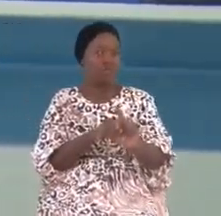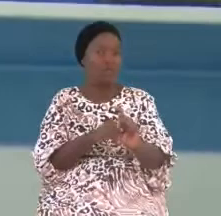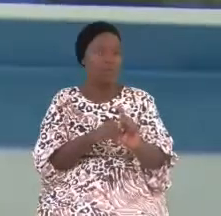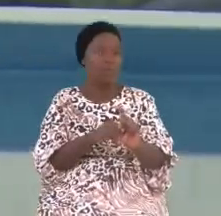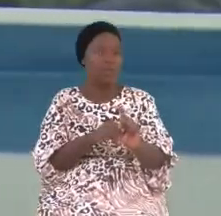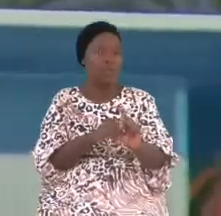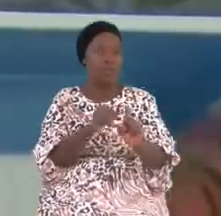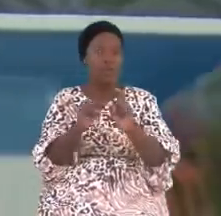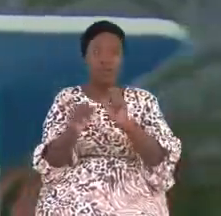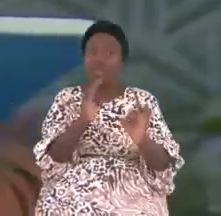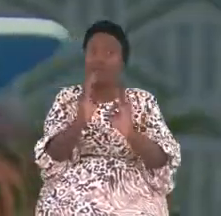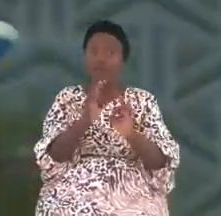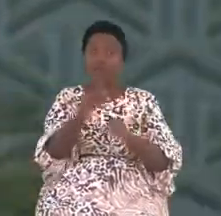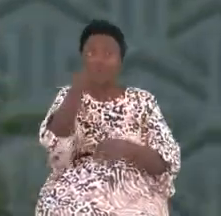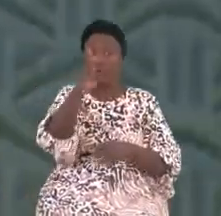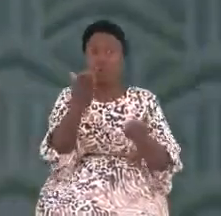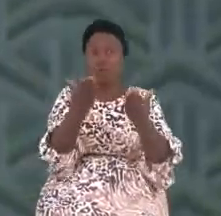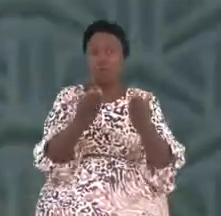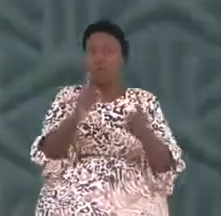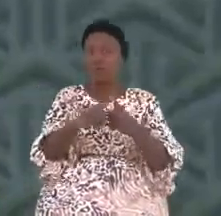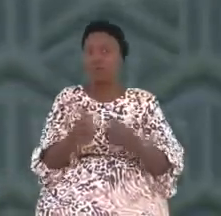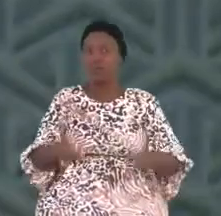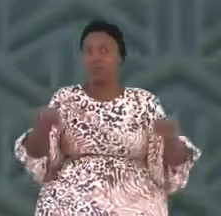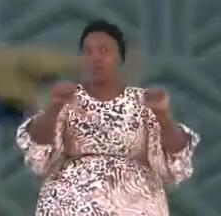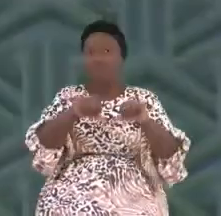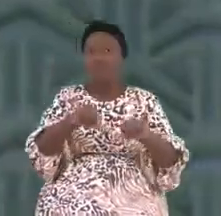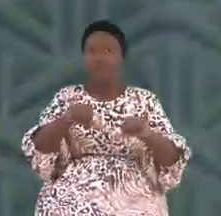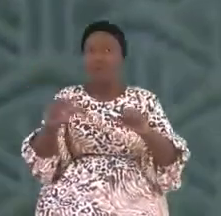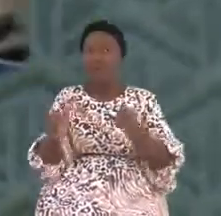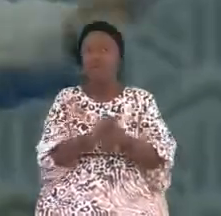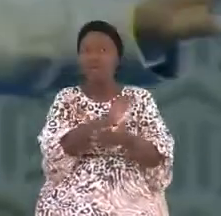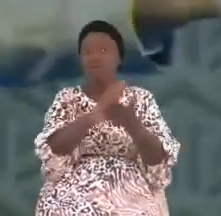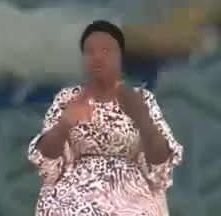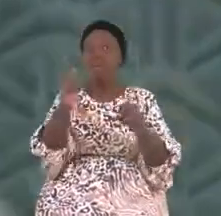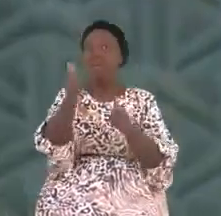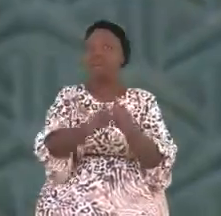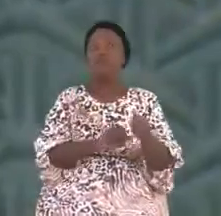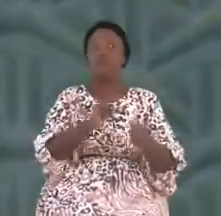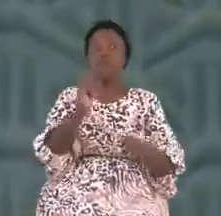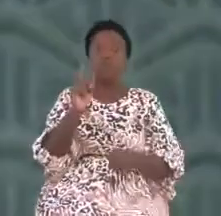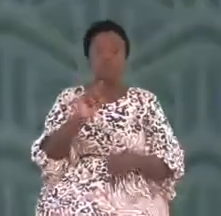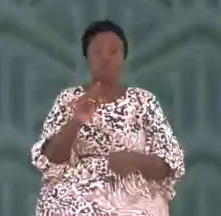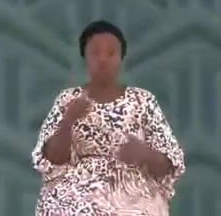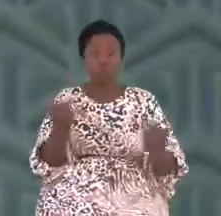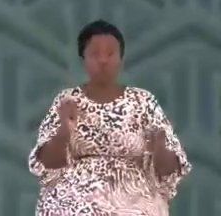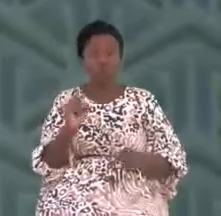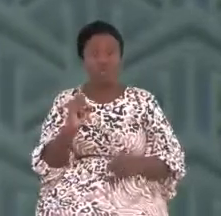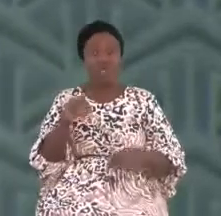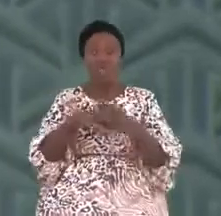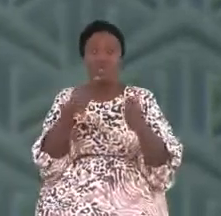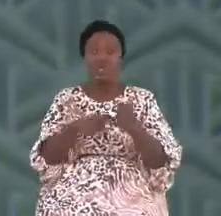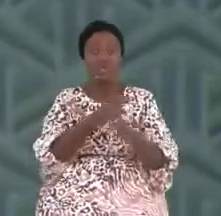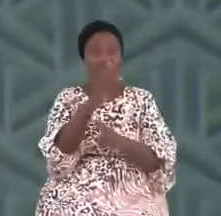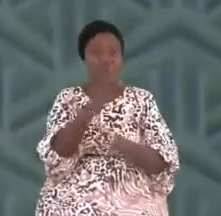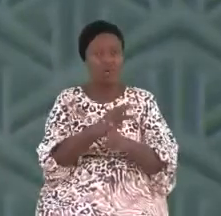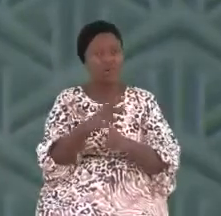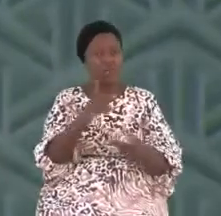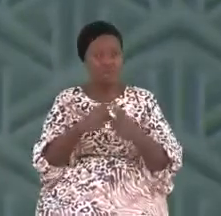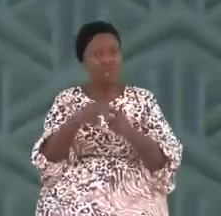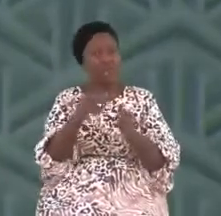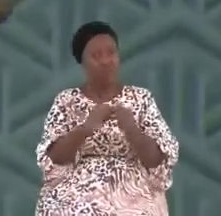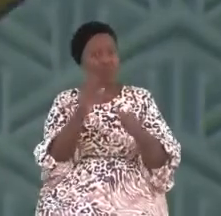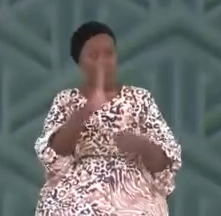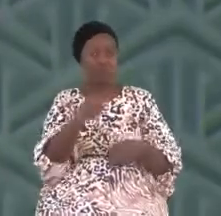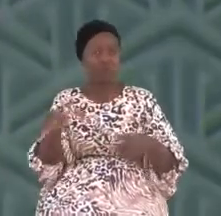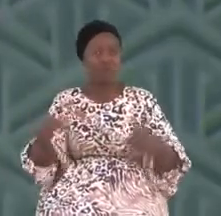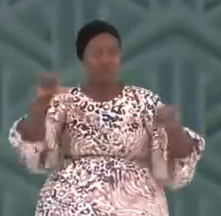god wanted to condemn everybody will be condemned even those who think they're good